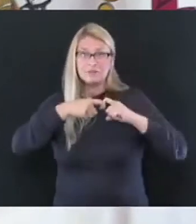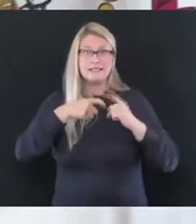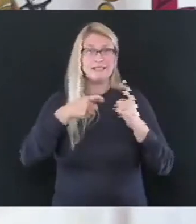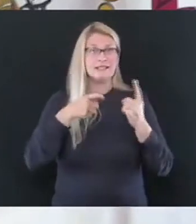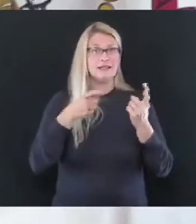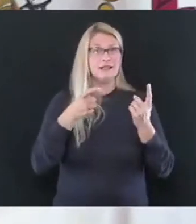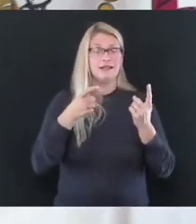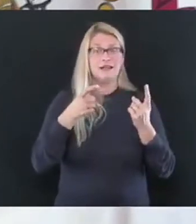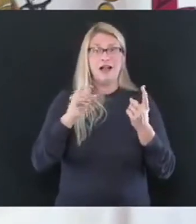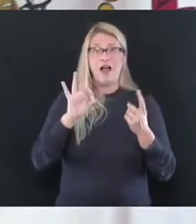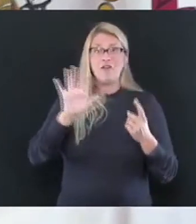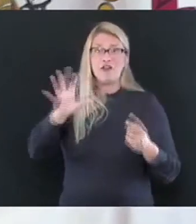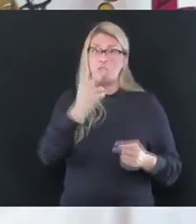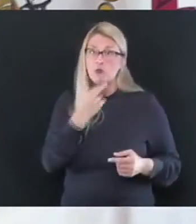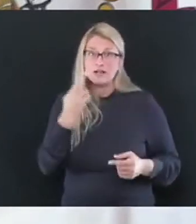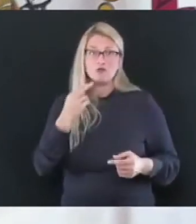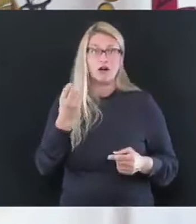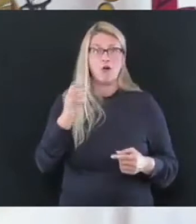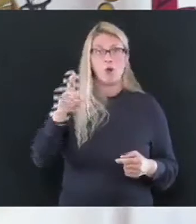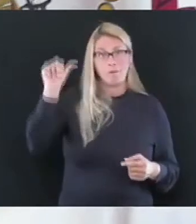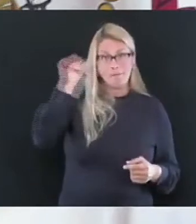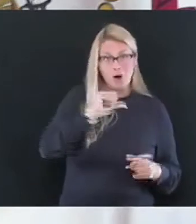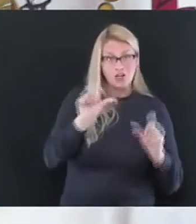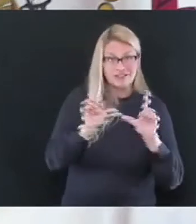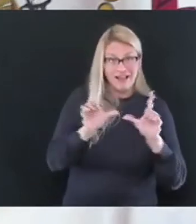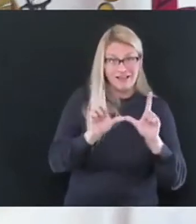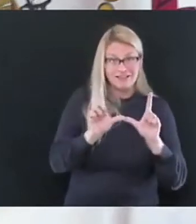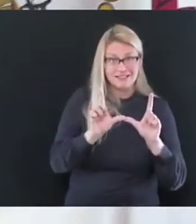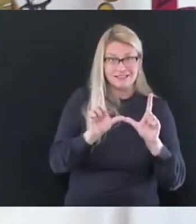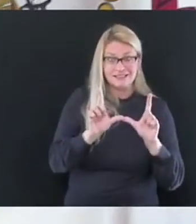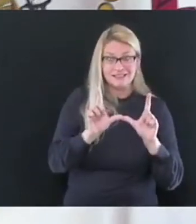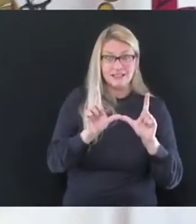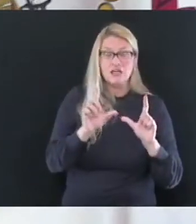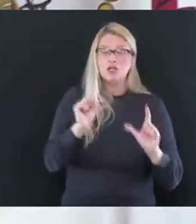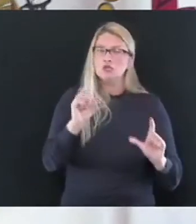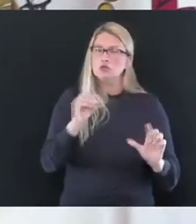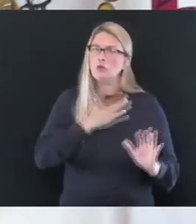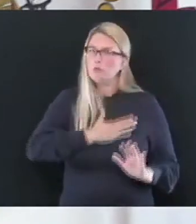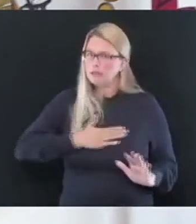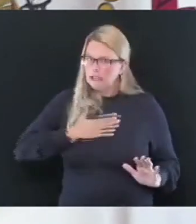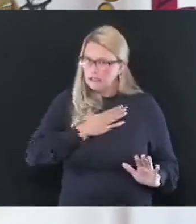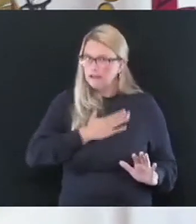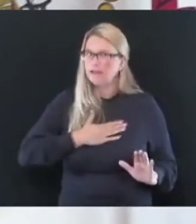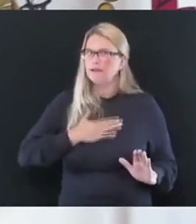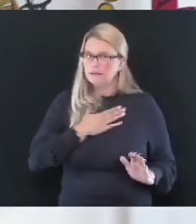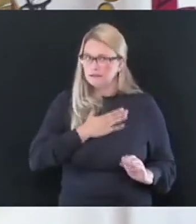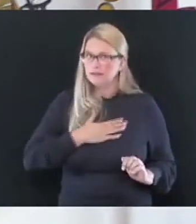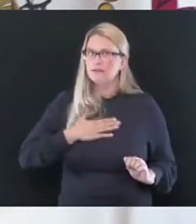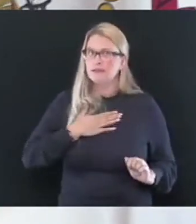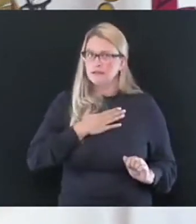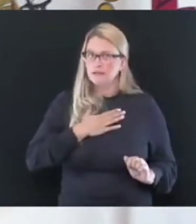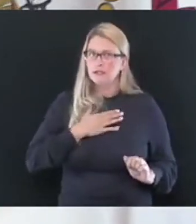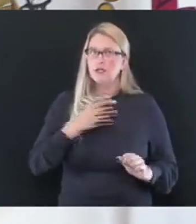of a restaurant's or a bar's license to operate. So please, please, please